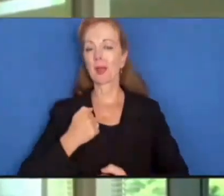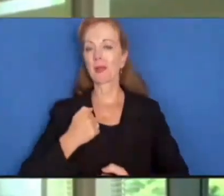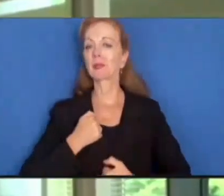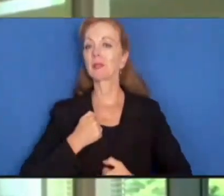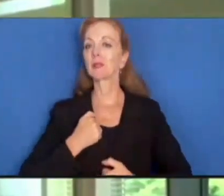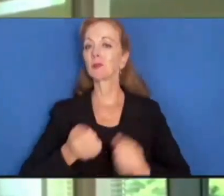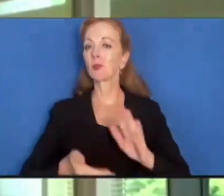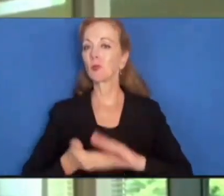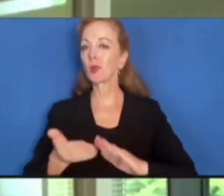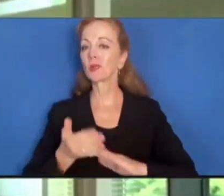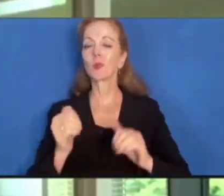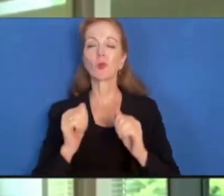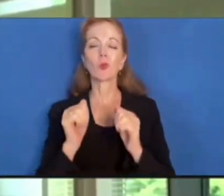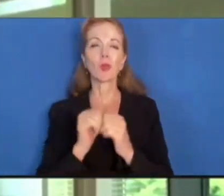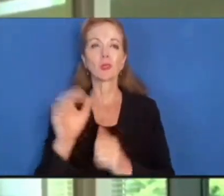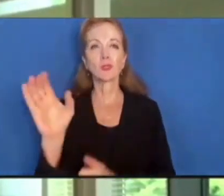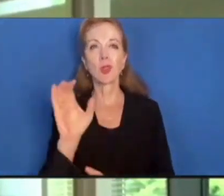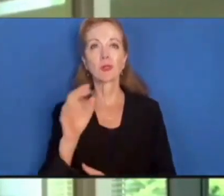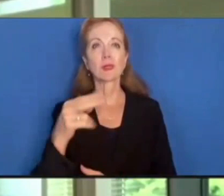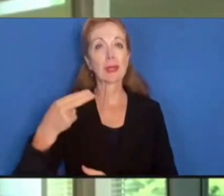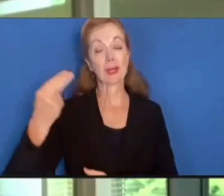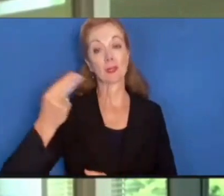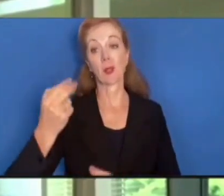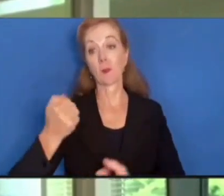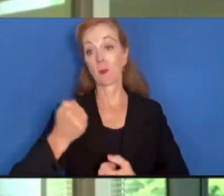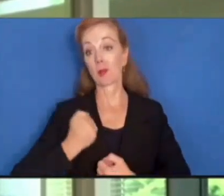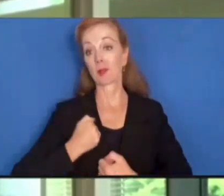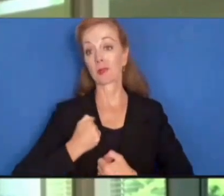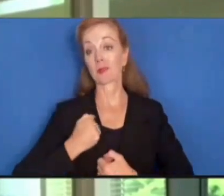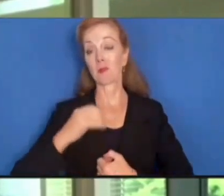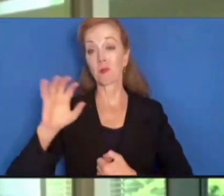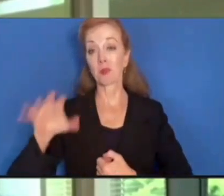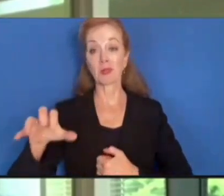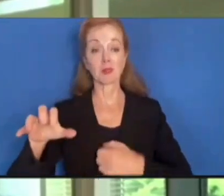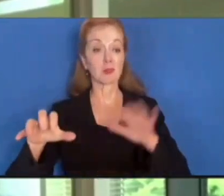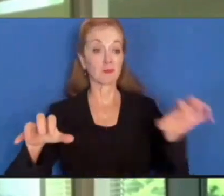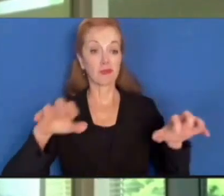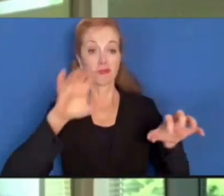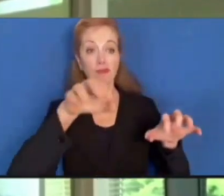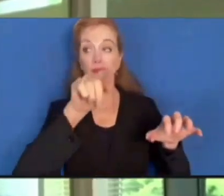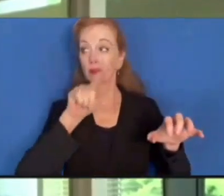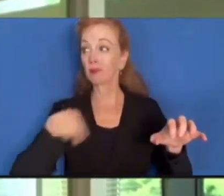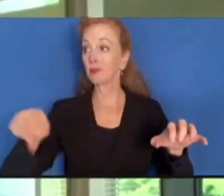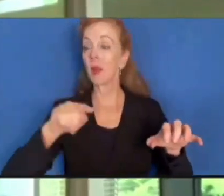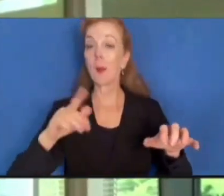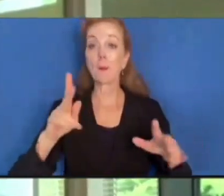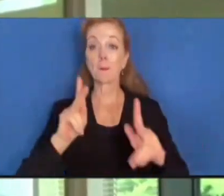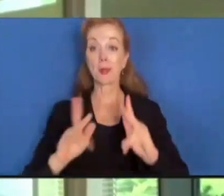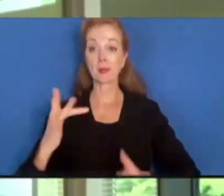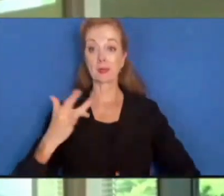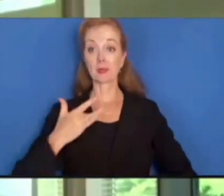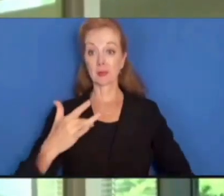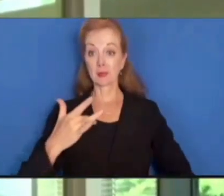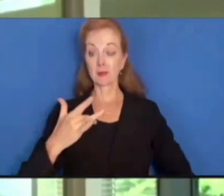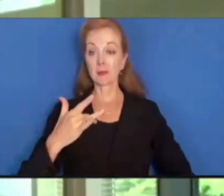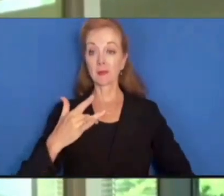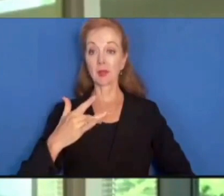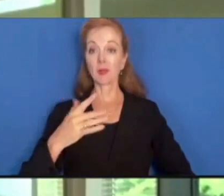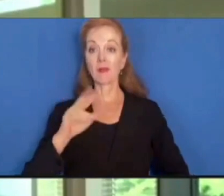Charlotte's history, with military facilities here in the city, and people's tendency with veterans